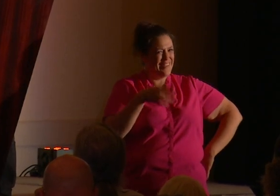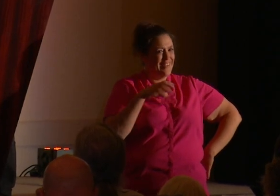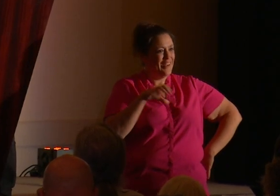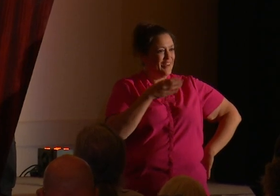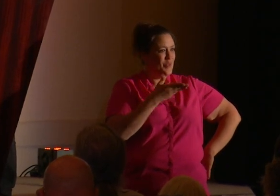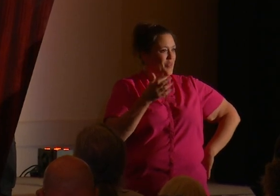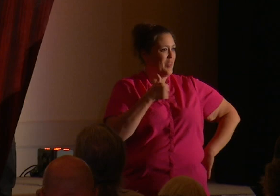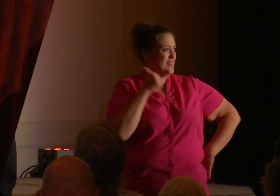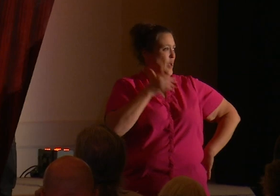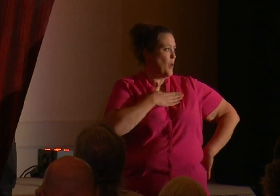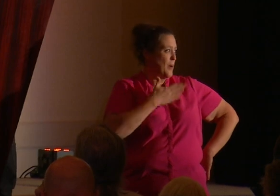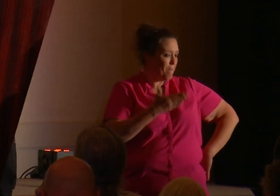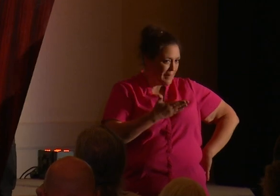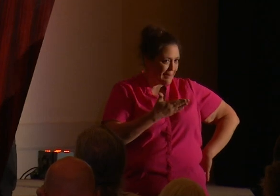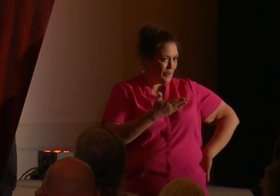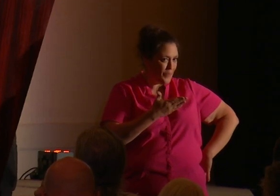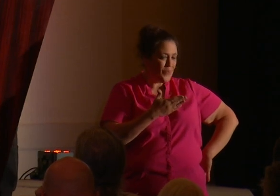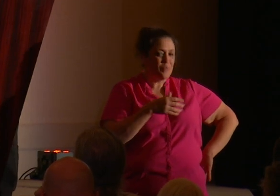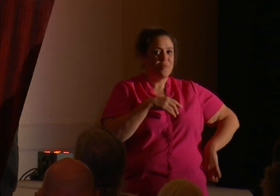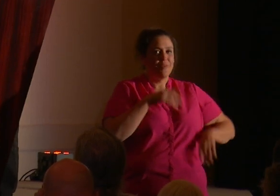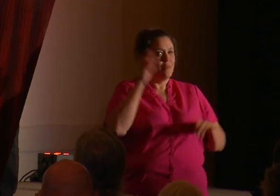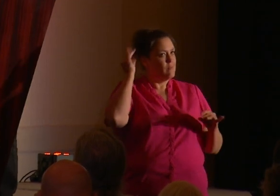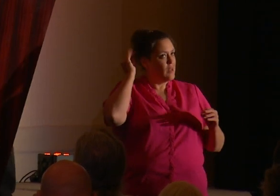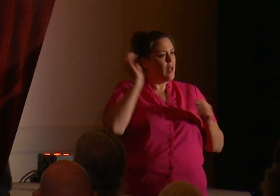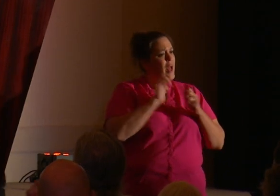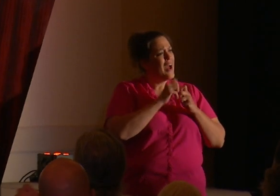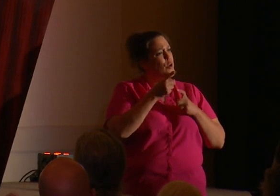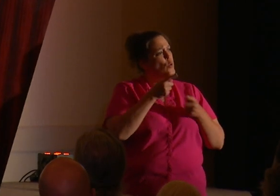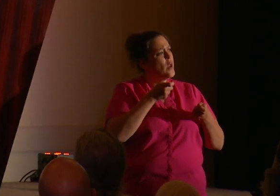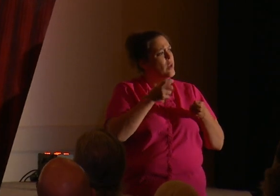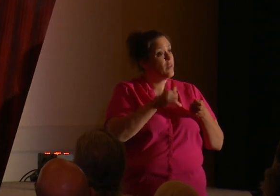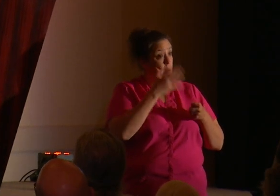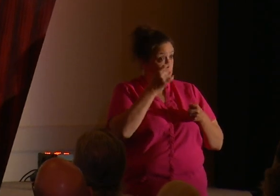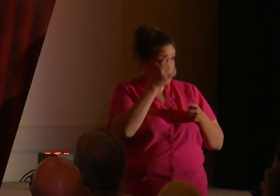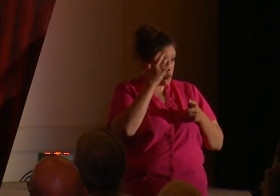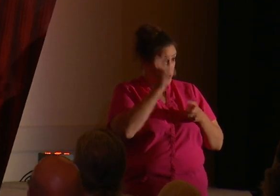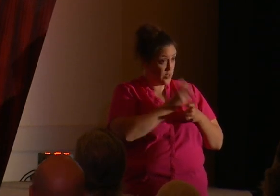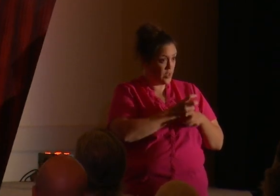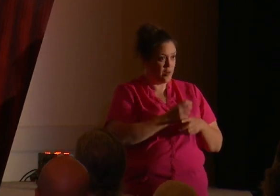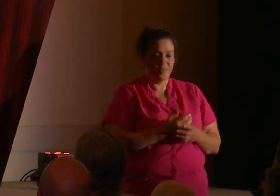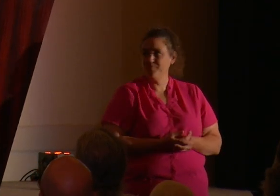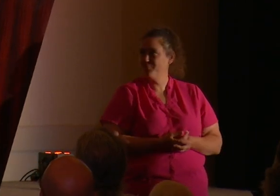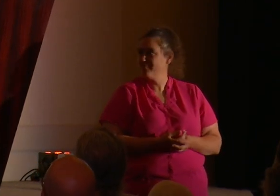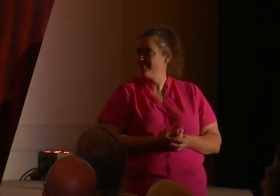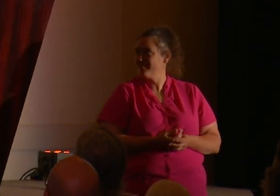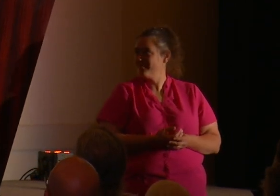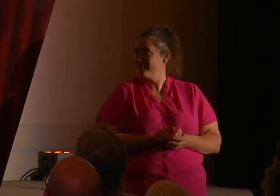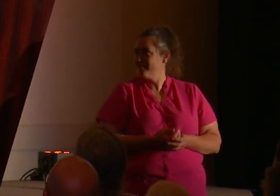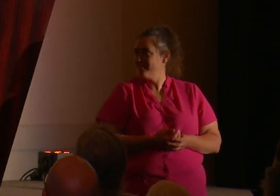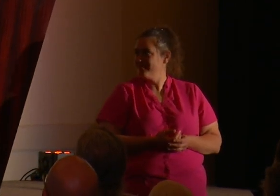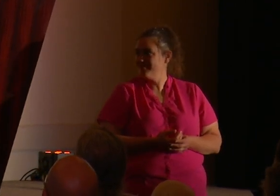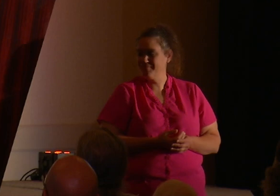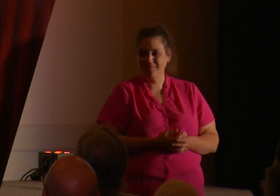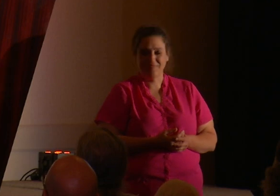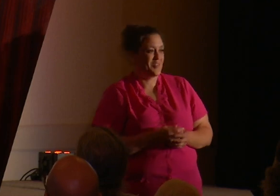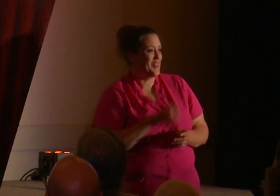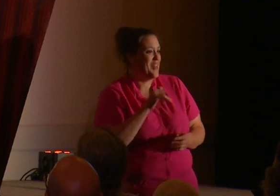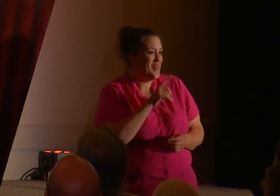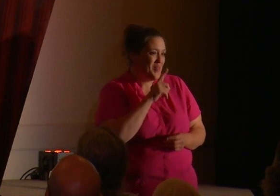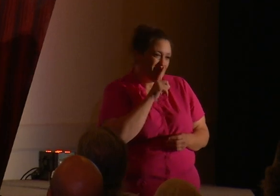not admit to wanting to do on camera. How do you handle that? Because you know how hard it is. Okay. Because that really makes me